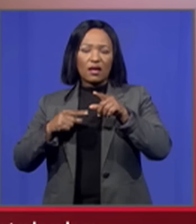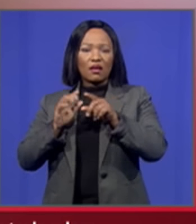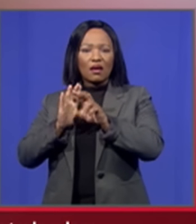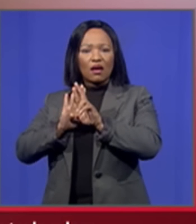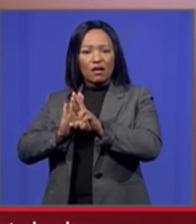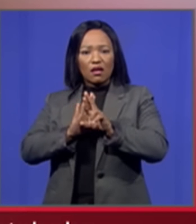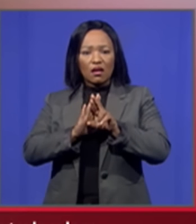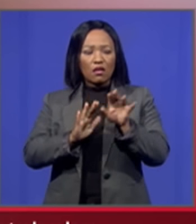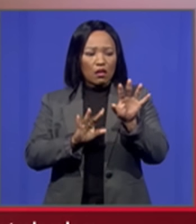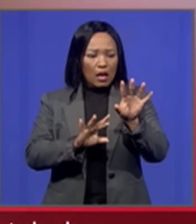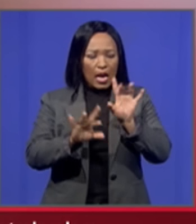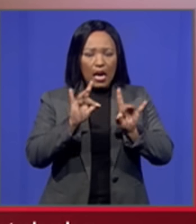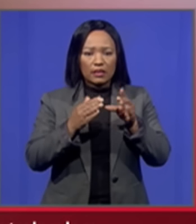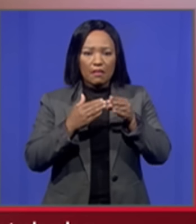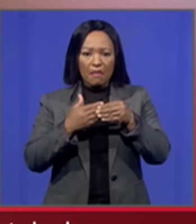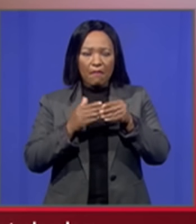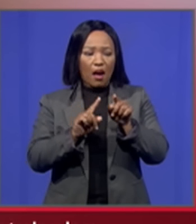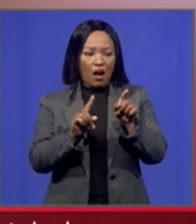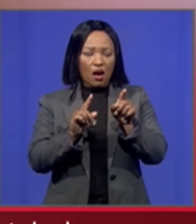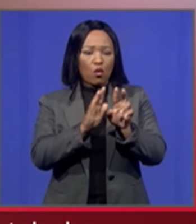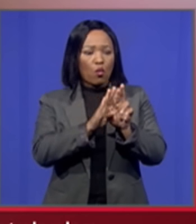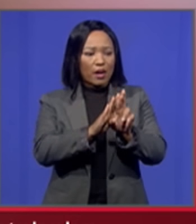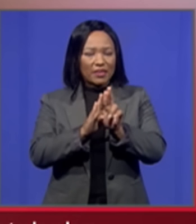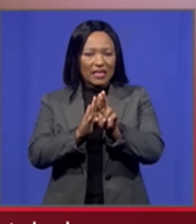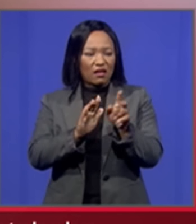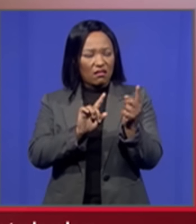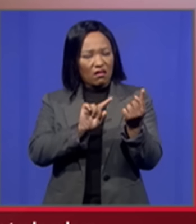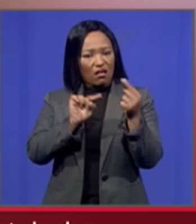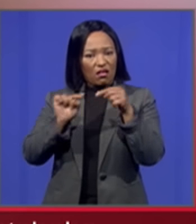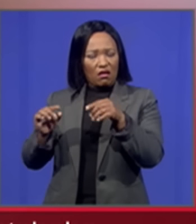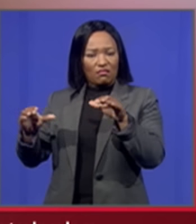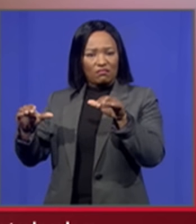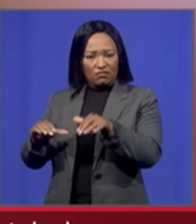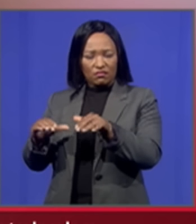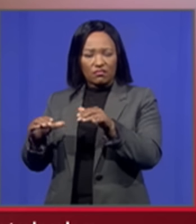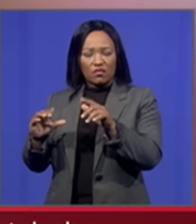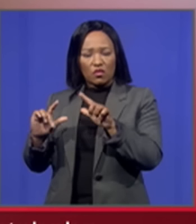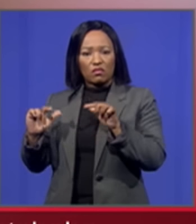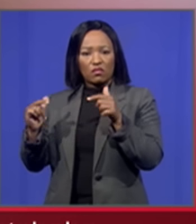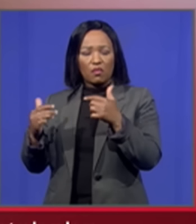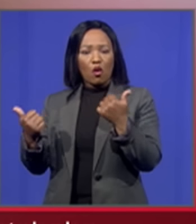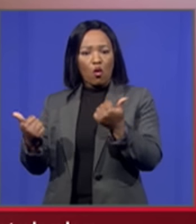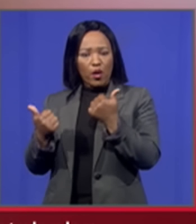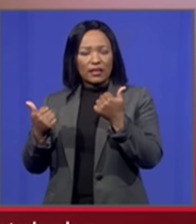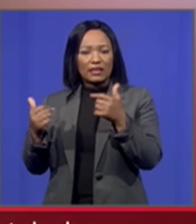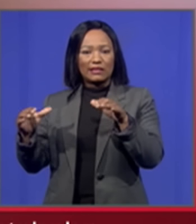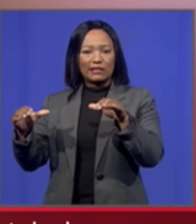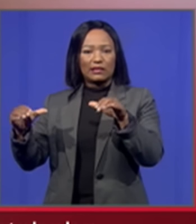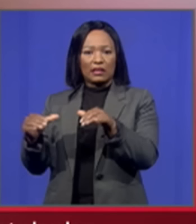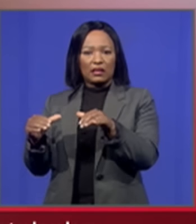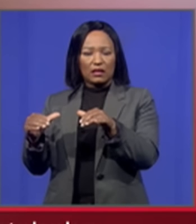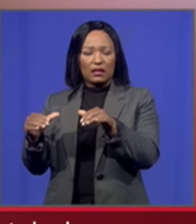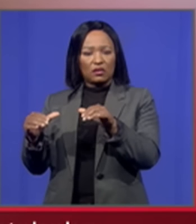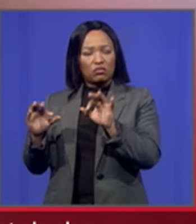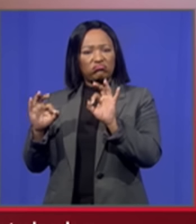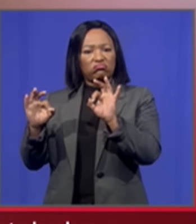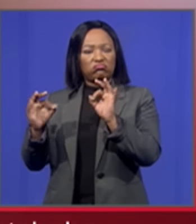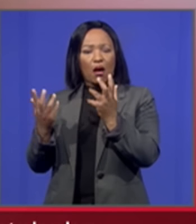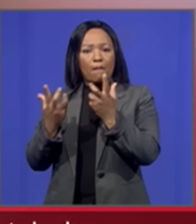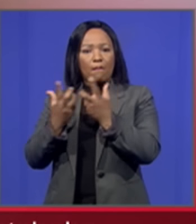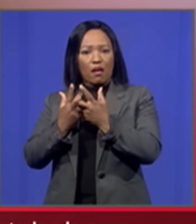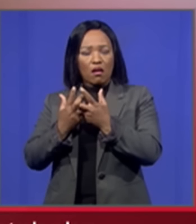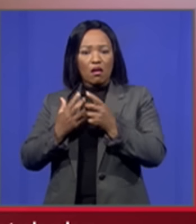their members who must represent them, they would have at least met this threshold of fit and proper so